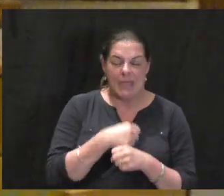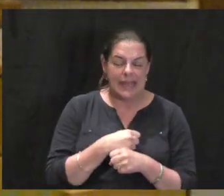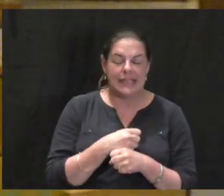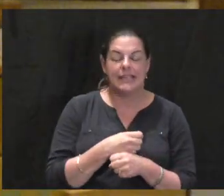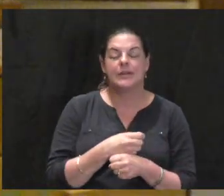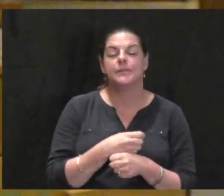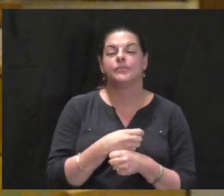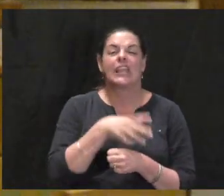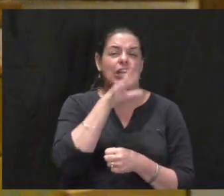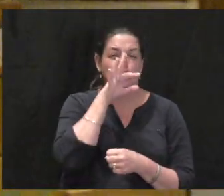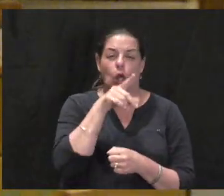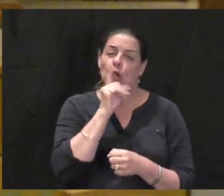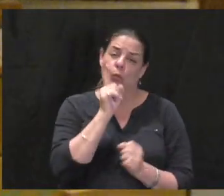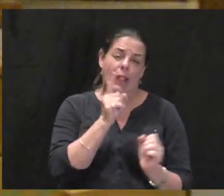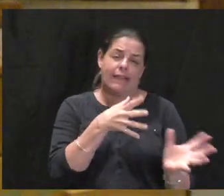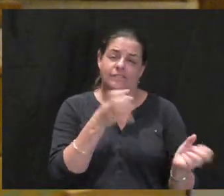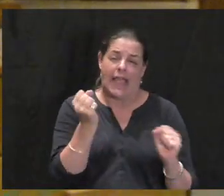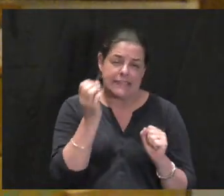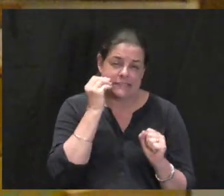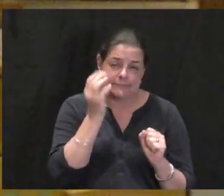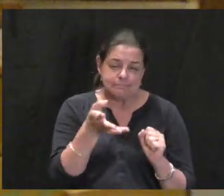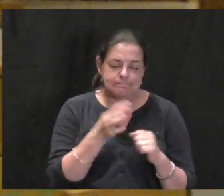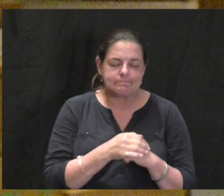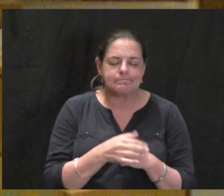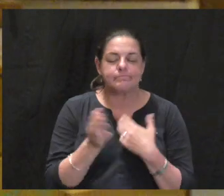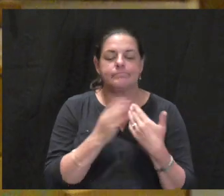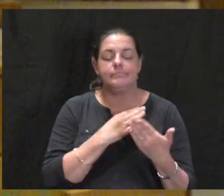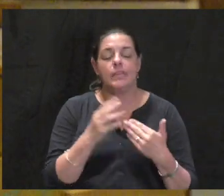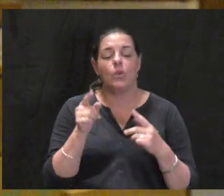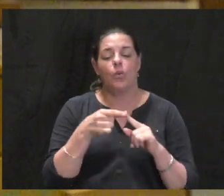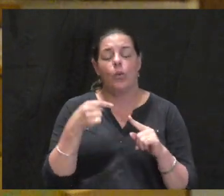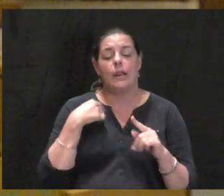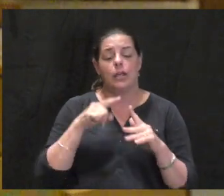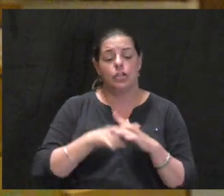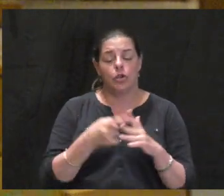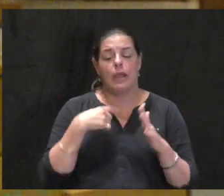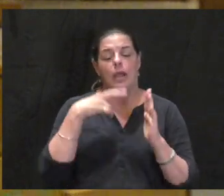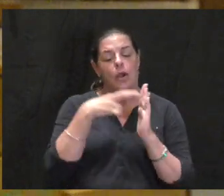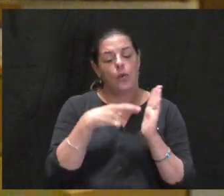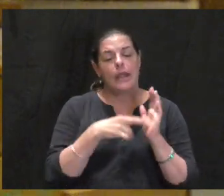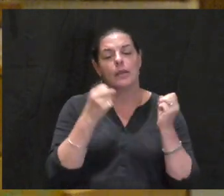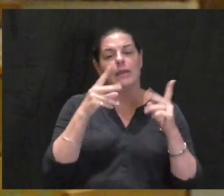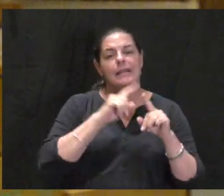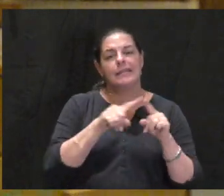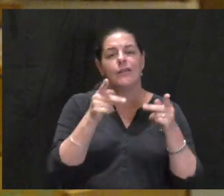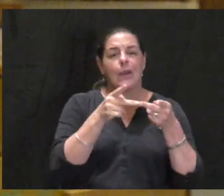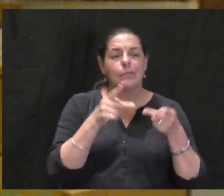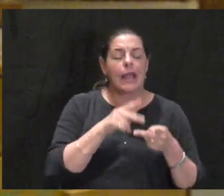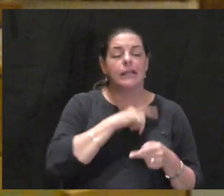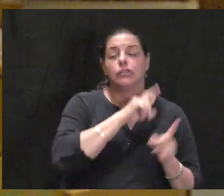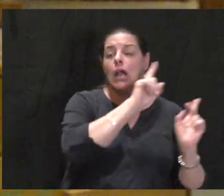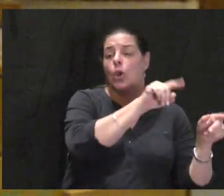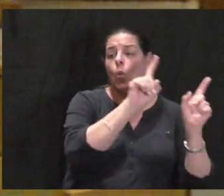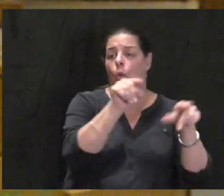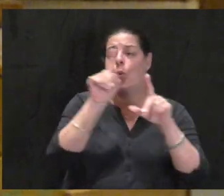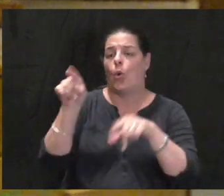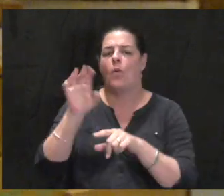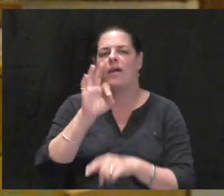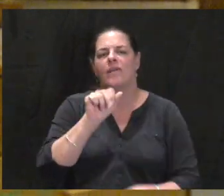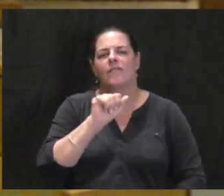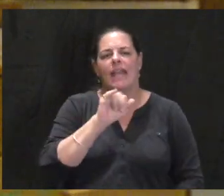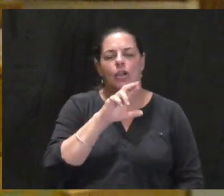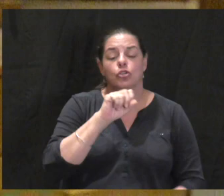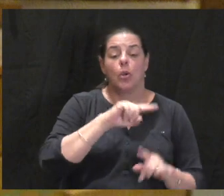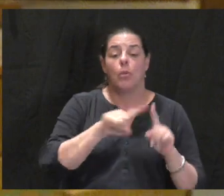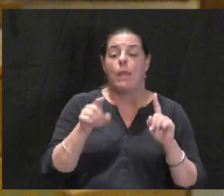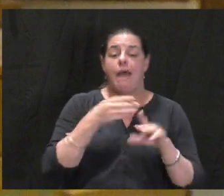once recruitment season was over, I sat down and spent some time looking at the colleges and universities and said, I wonder why these are the